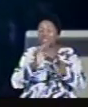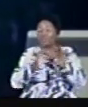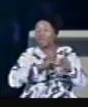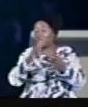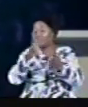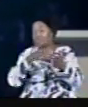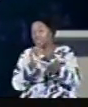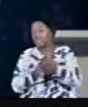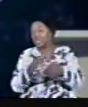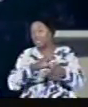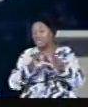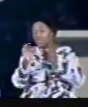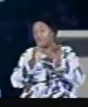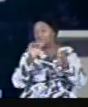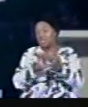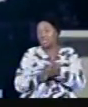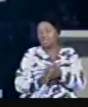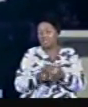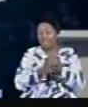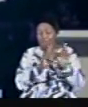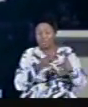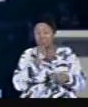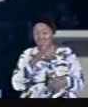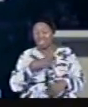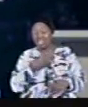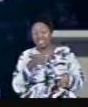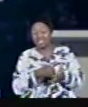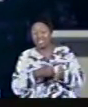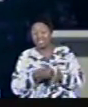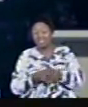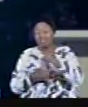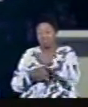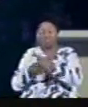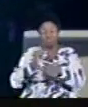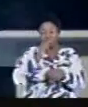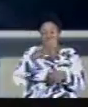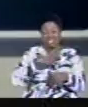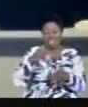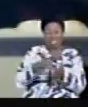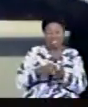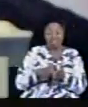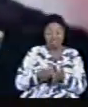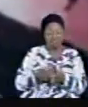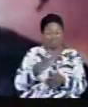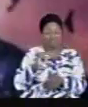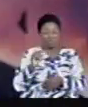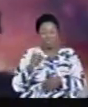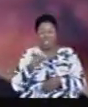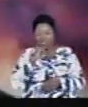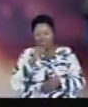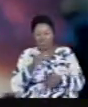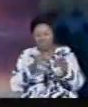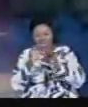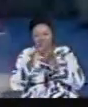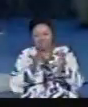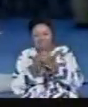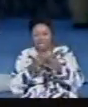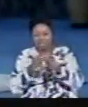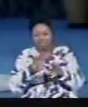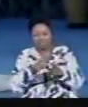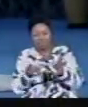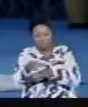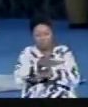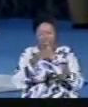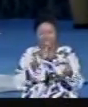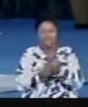they will not like it. She will not like it. He will not like it. And so he passes on. And he never